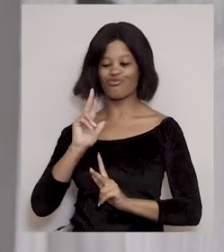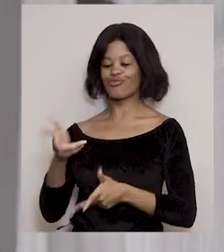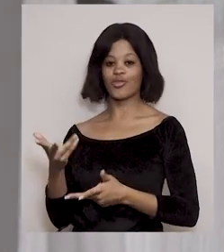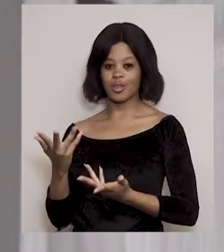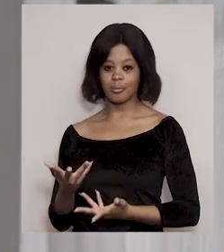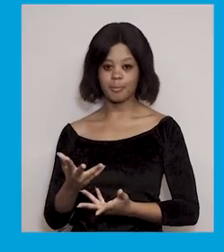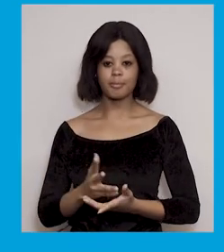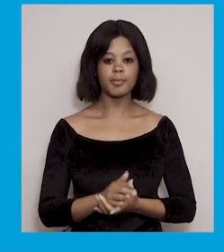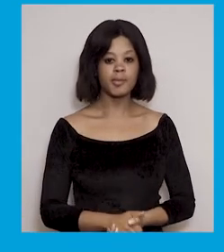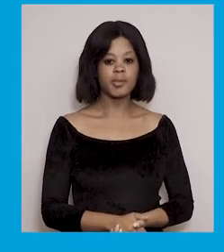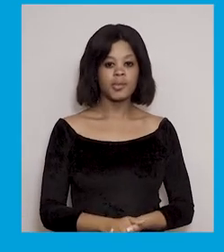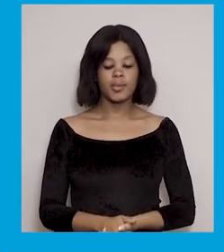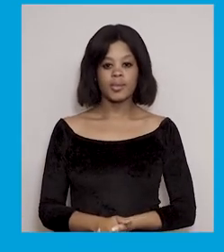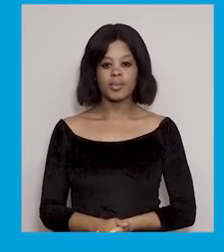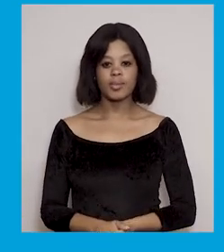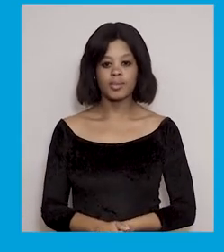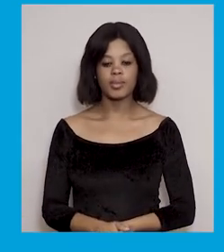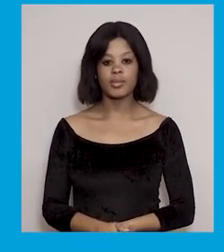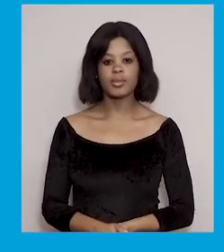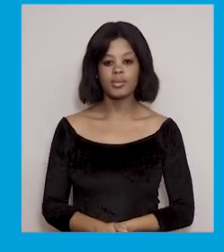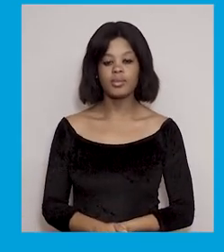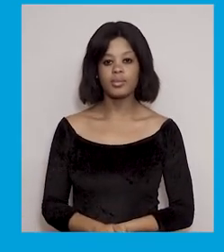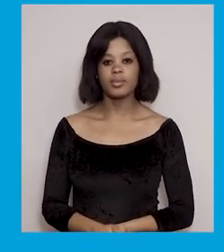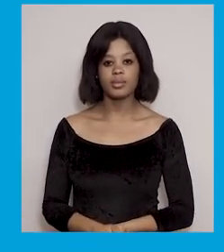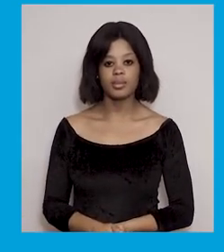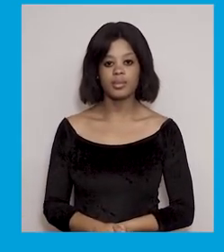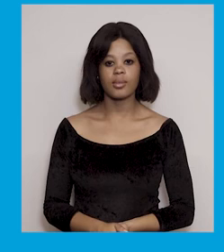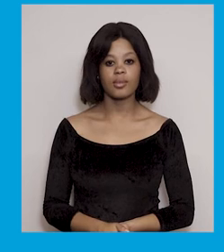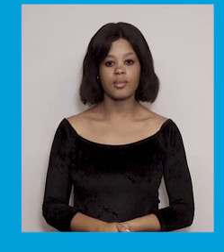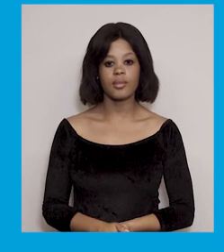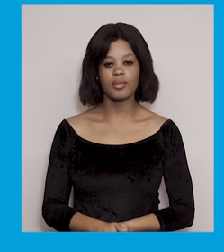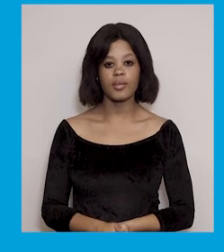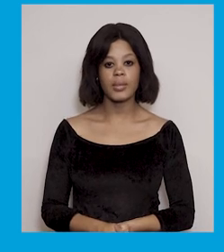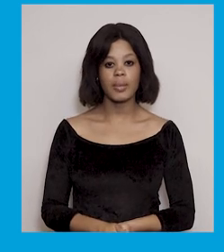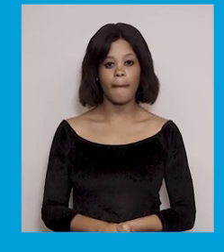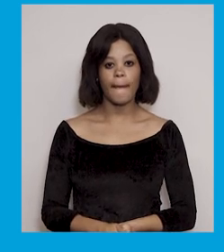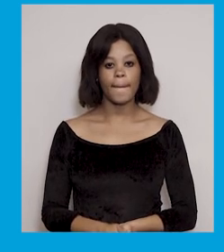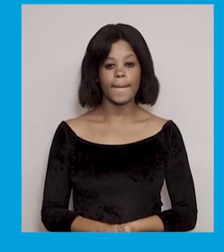dying so soon.